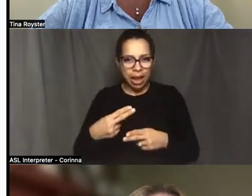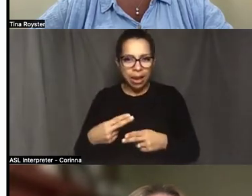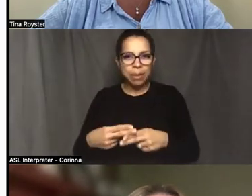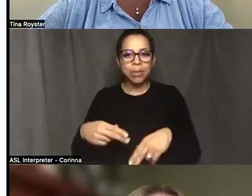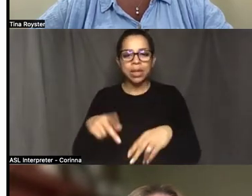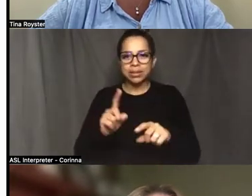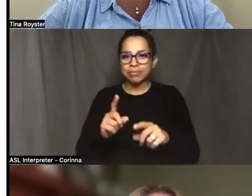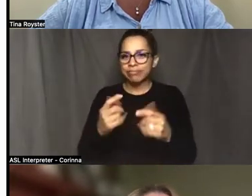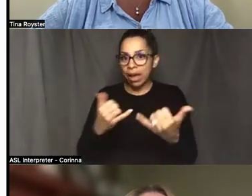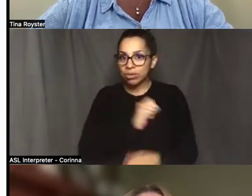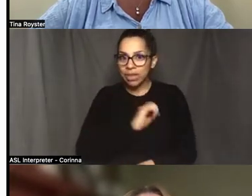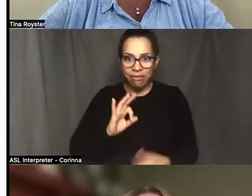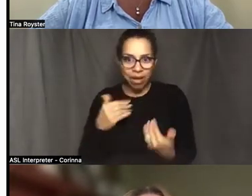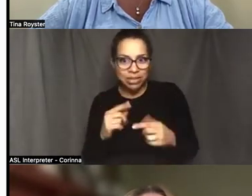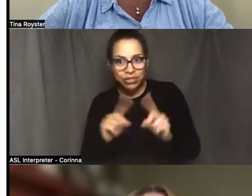members. And